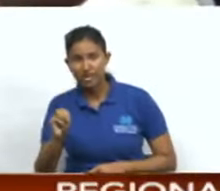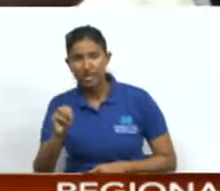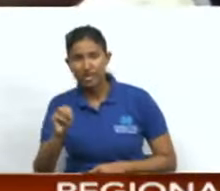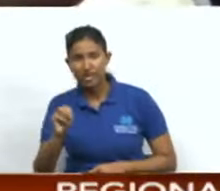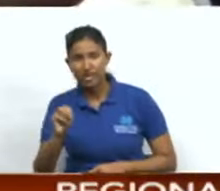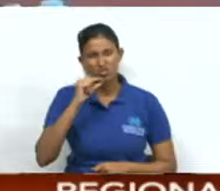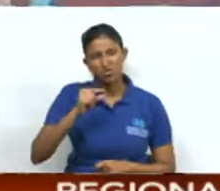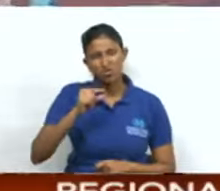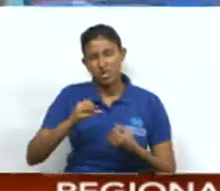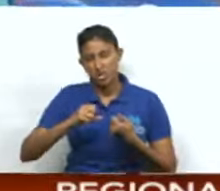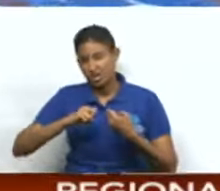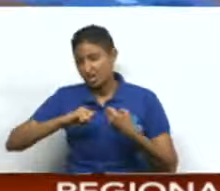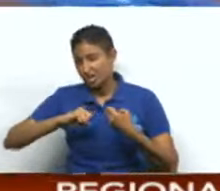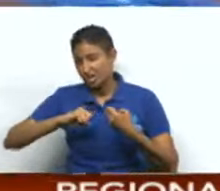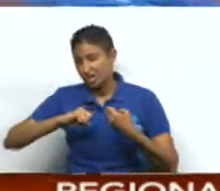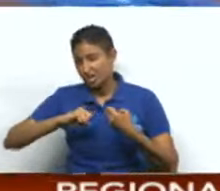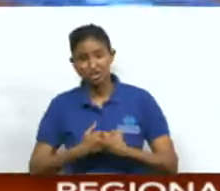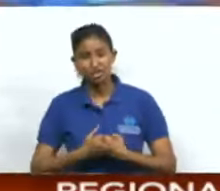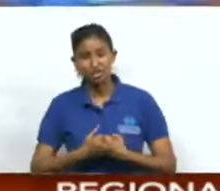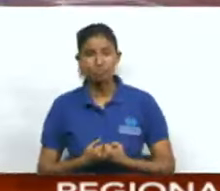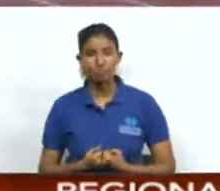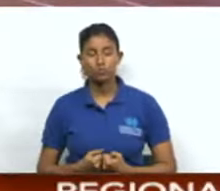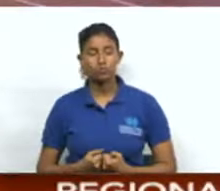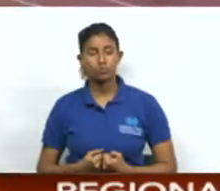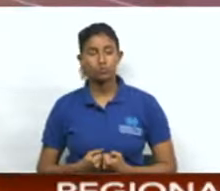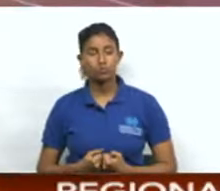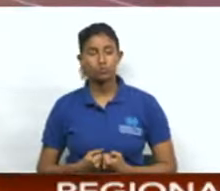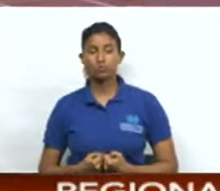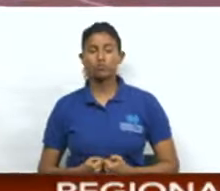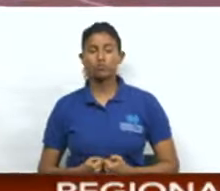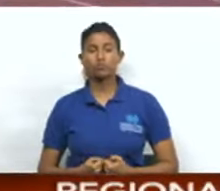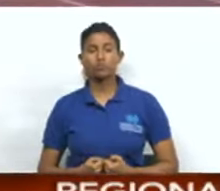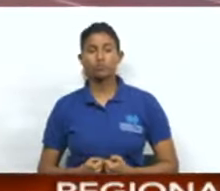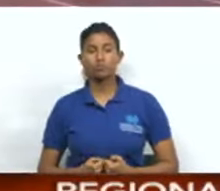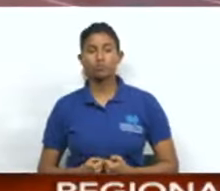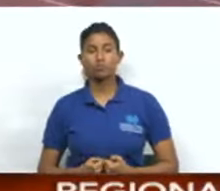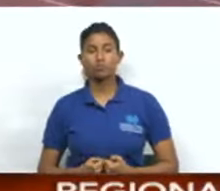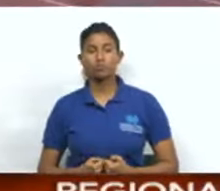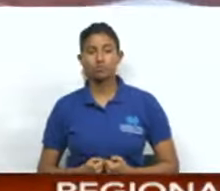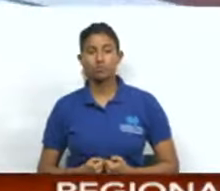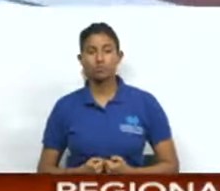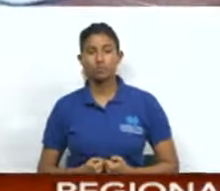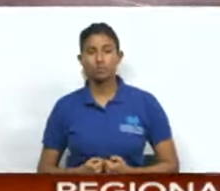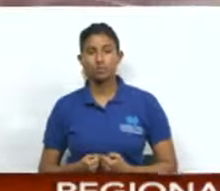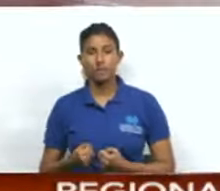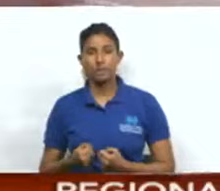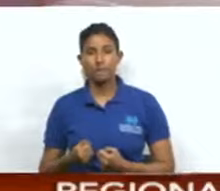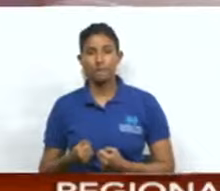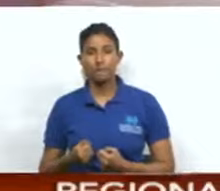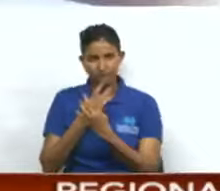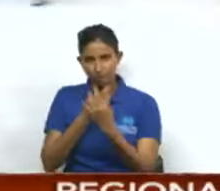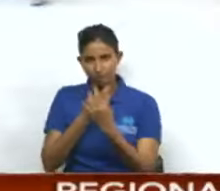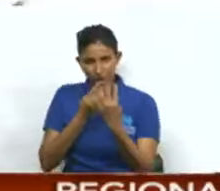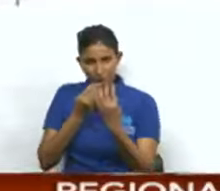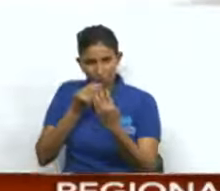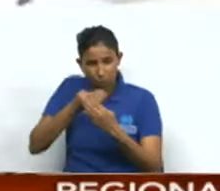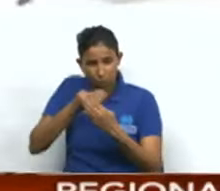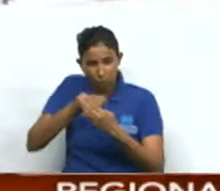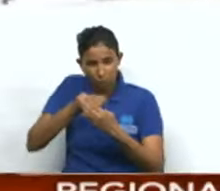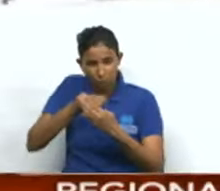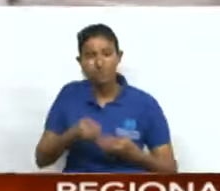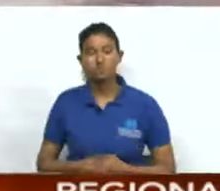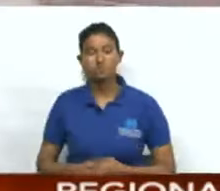remember. Nothing really separating the top 4. Robinson coming into his own. So too is Grew, but man pulling away eventually